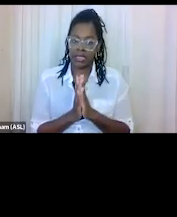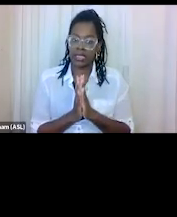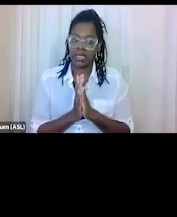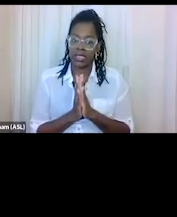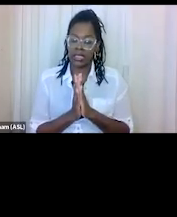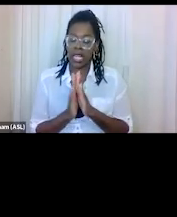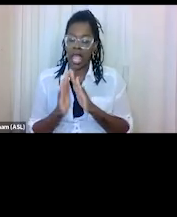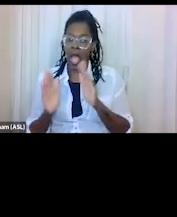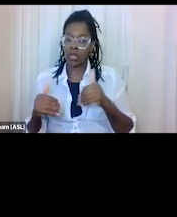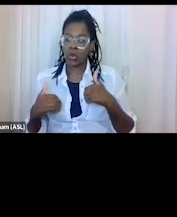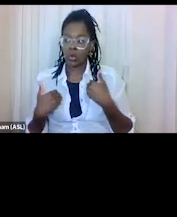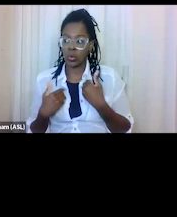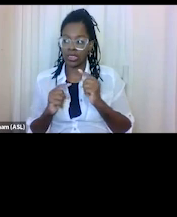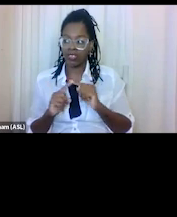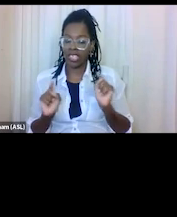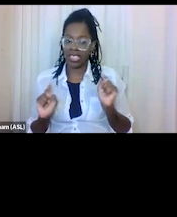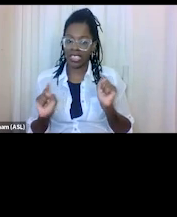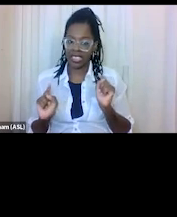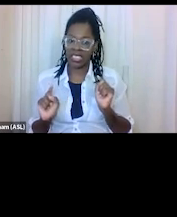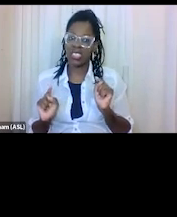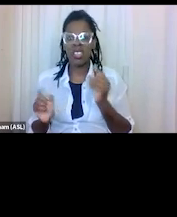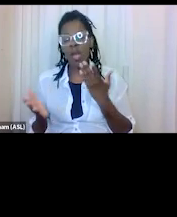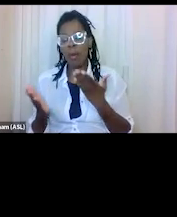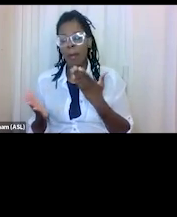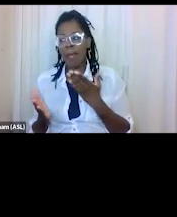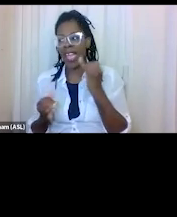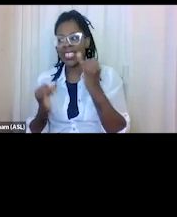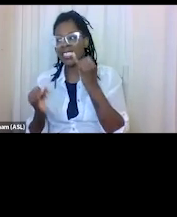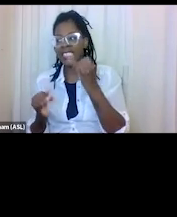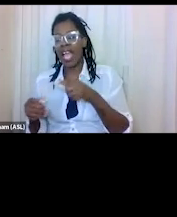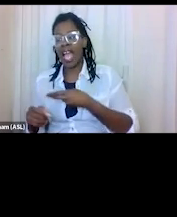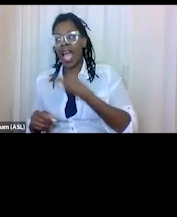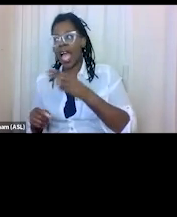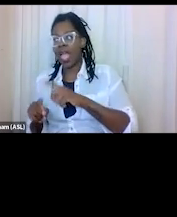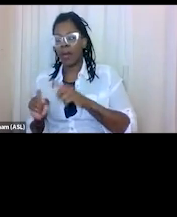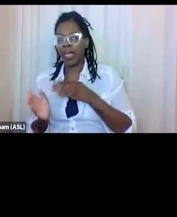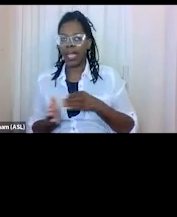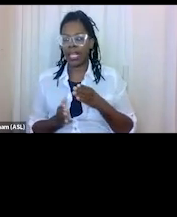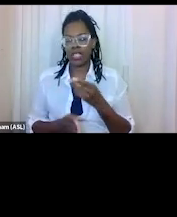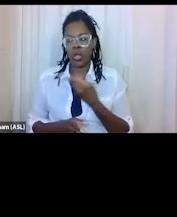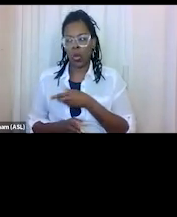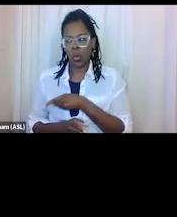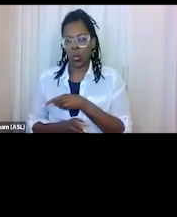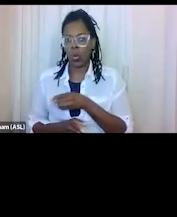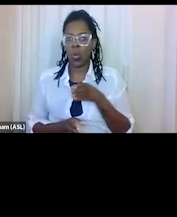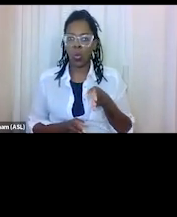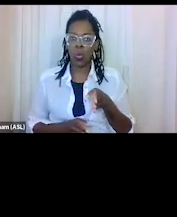youth. Ideation might be high, but planning is typically much lower. We don't have that here. And then nearly 30% will attempt